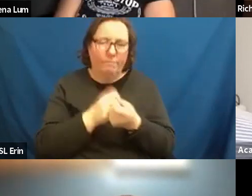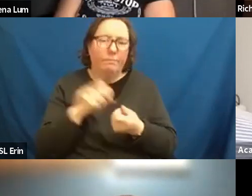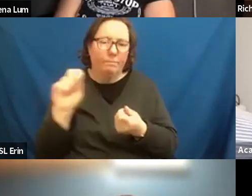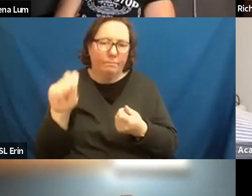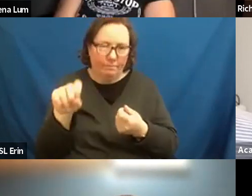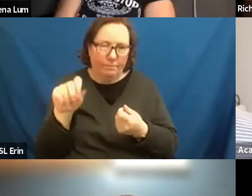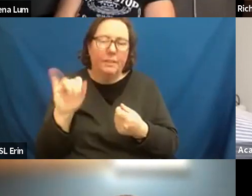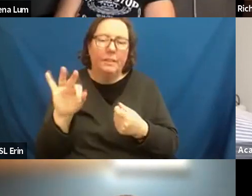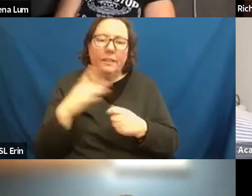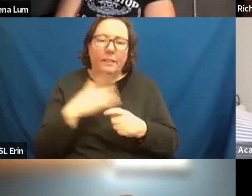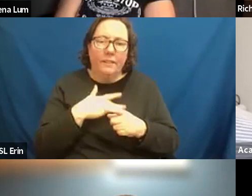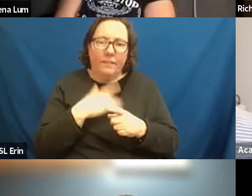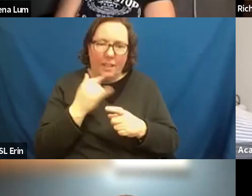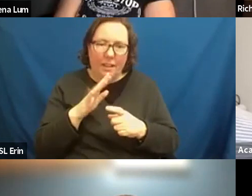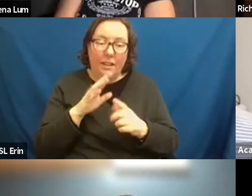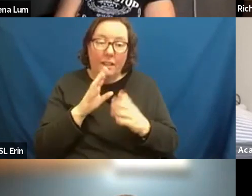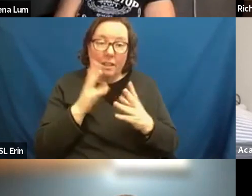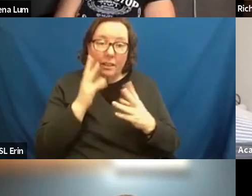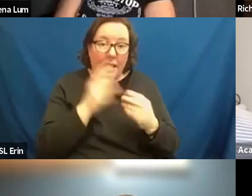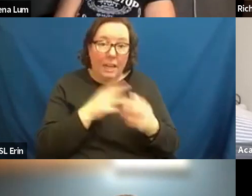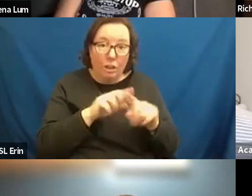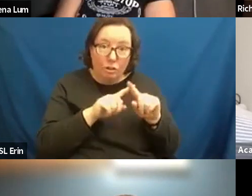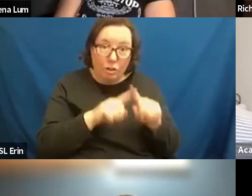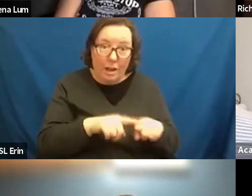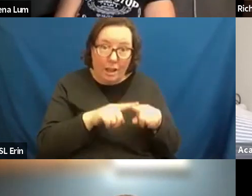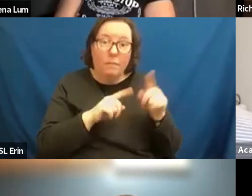like the data were reliable.